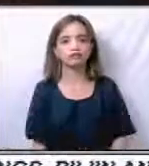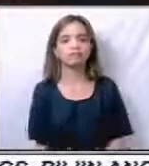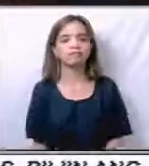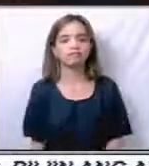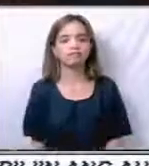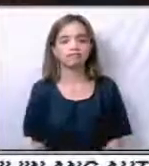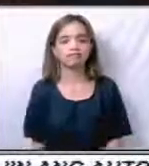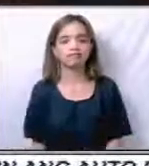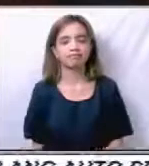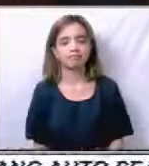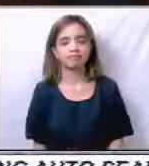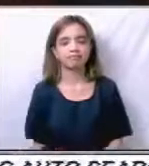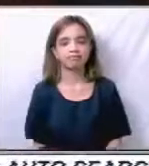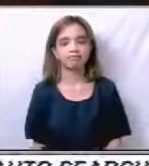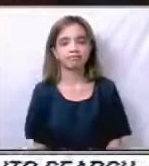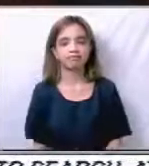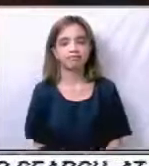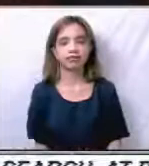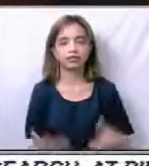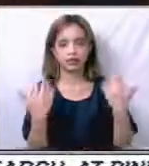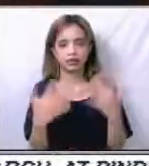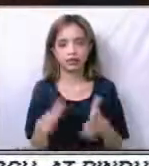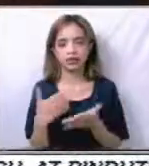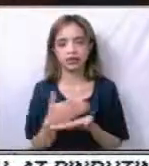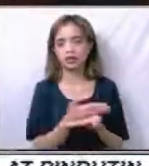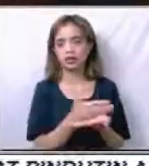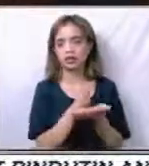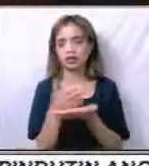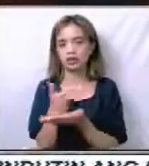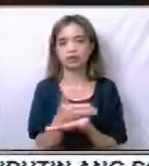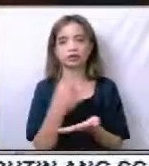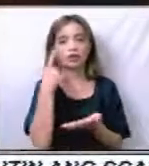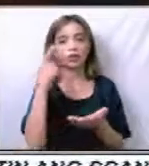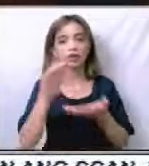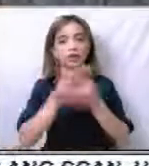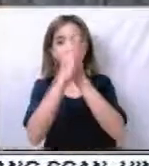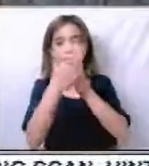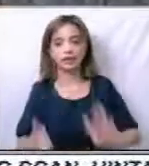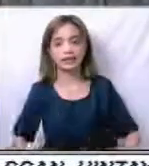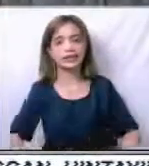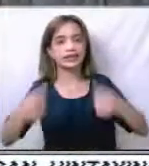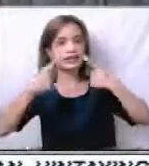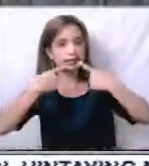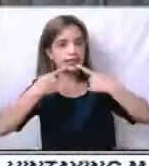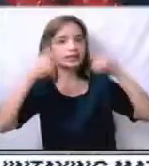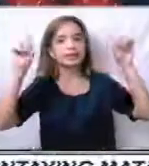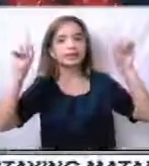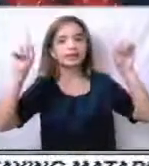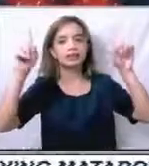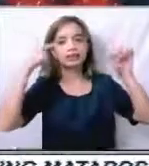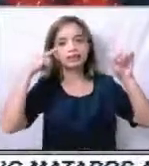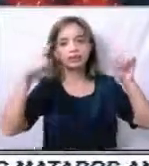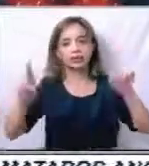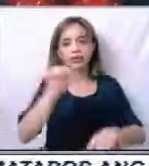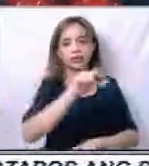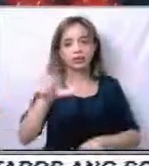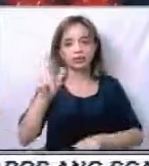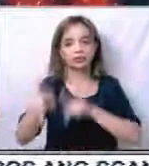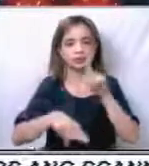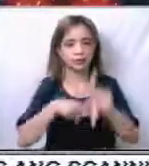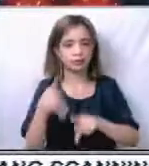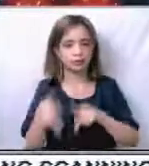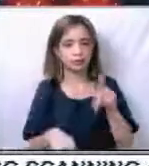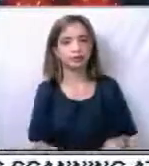to advance our shared aspiration for peace and prosperity for our peoples. Bukod naman